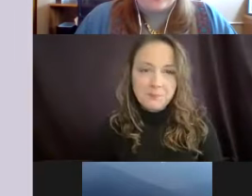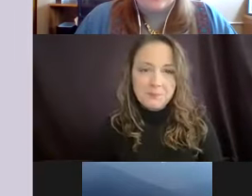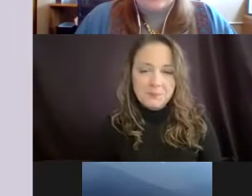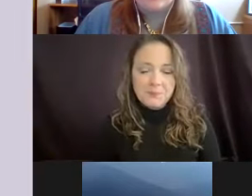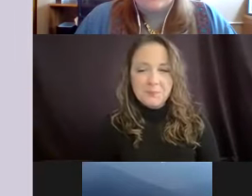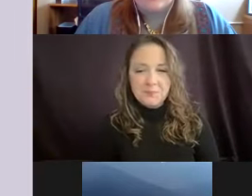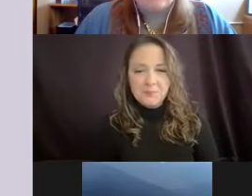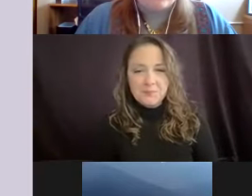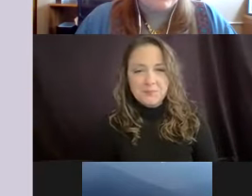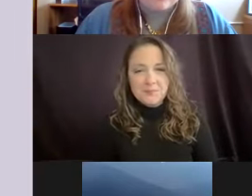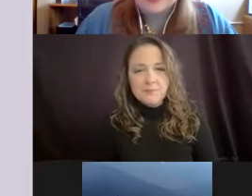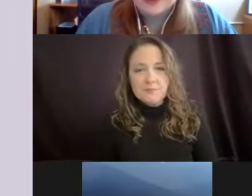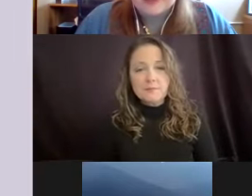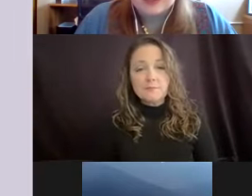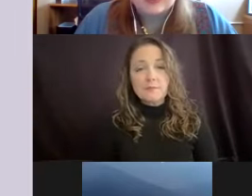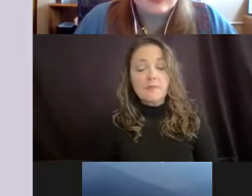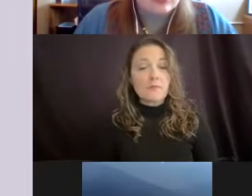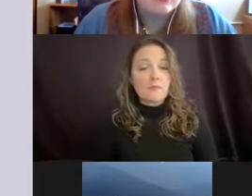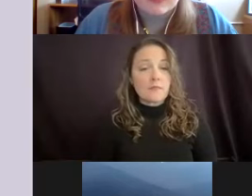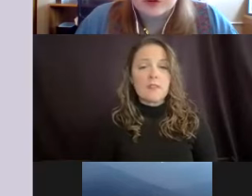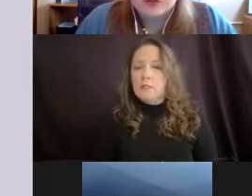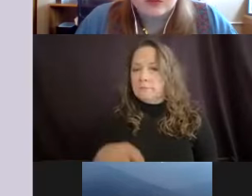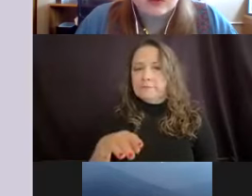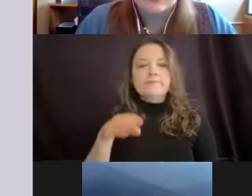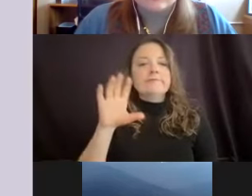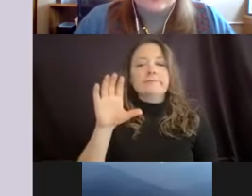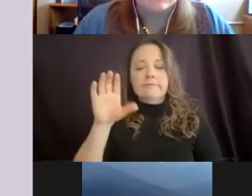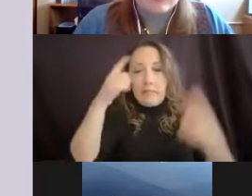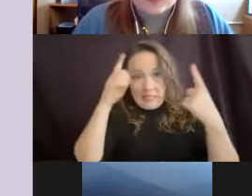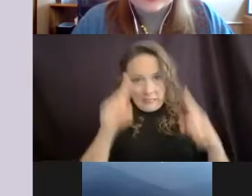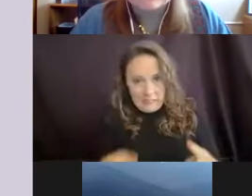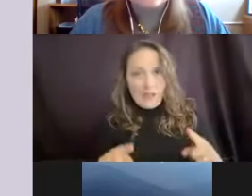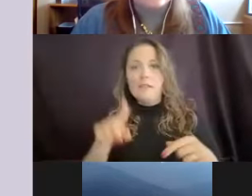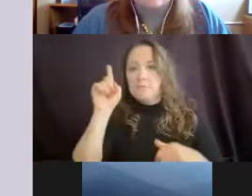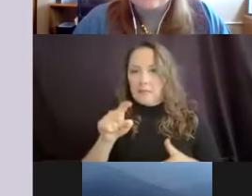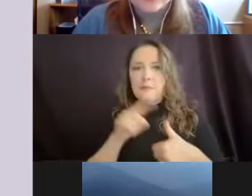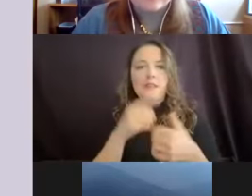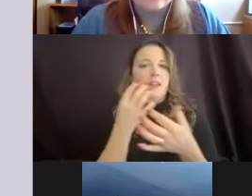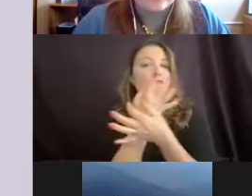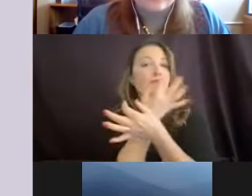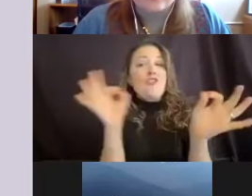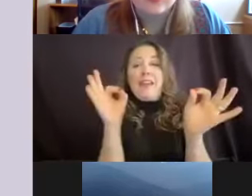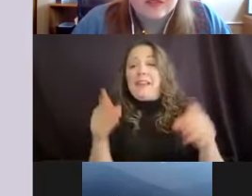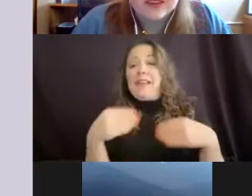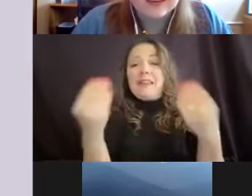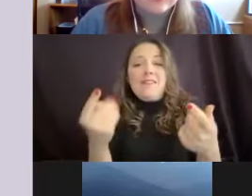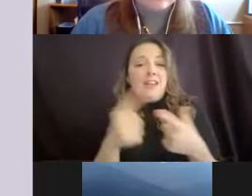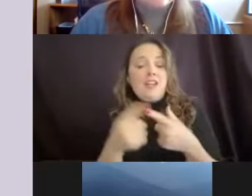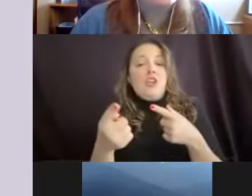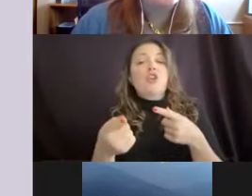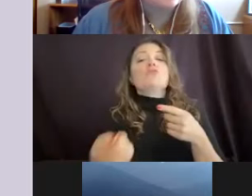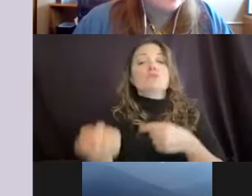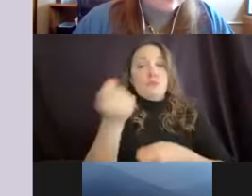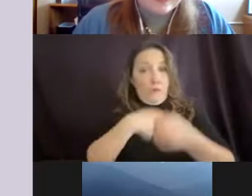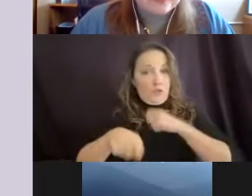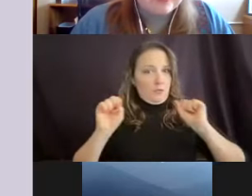about the fact that it must be freely given, reversible, informed, enthusiastic, and specific.